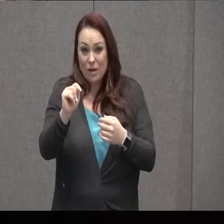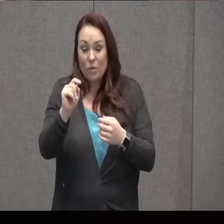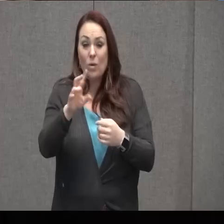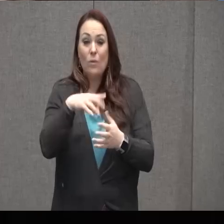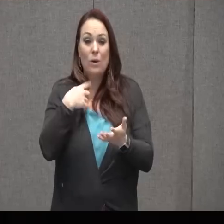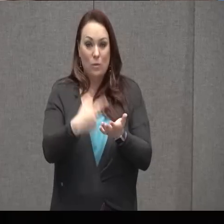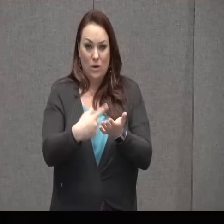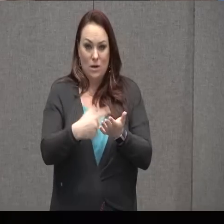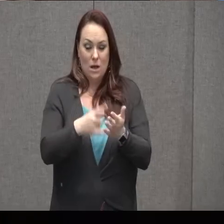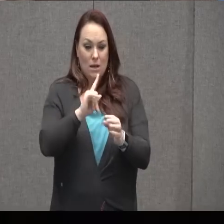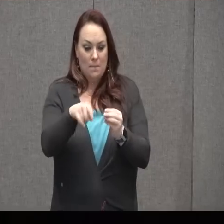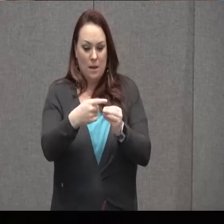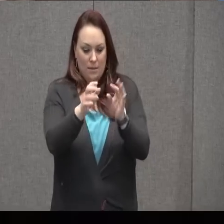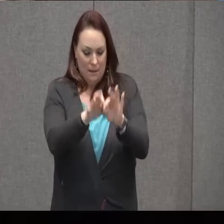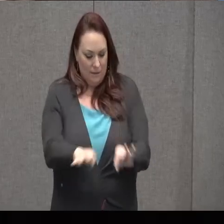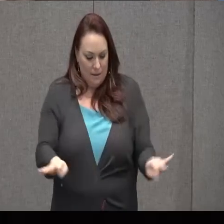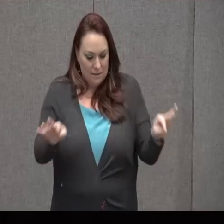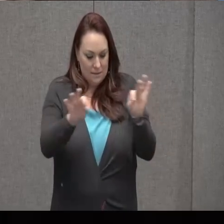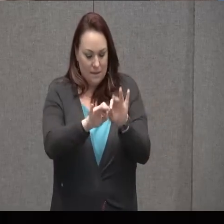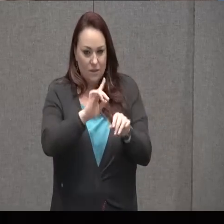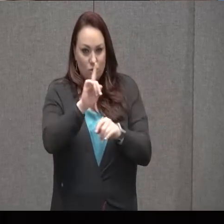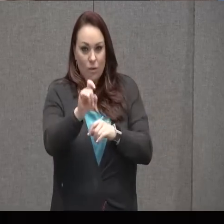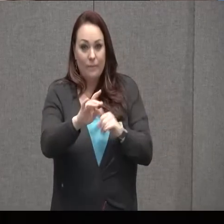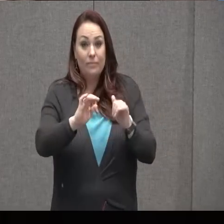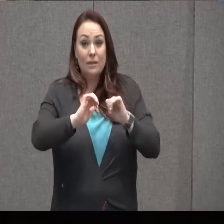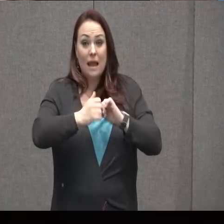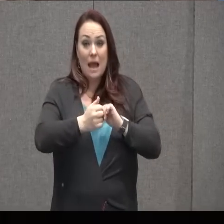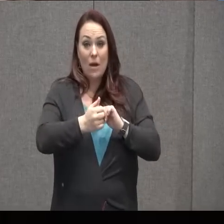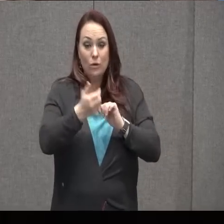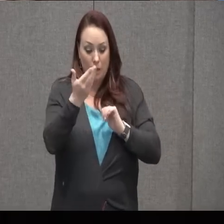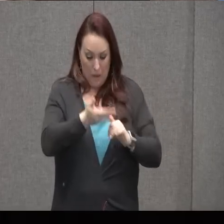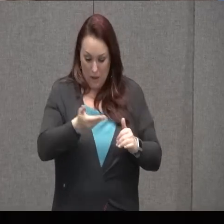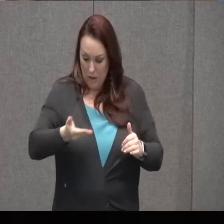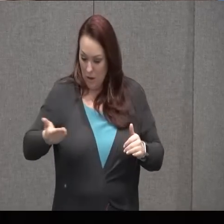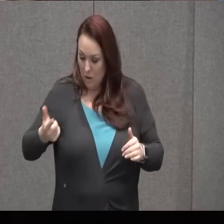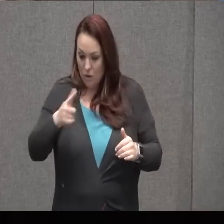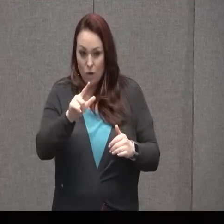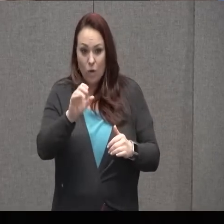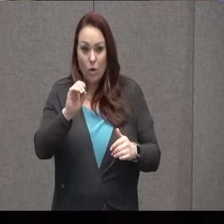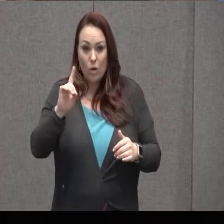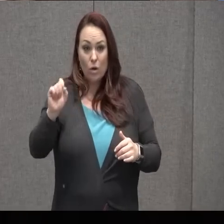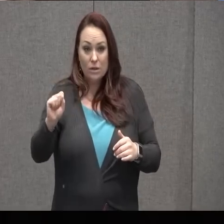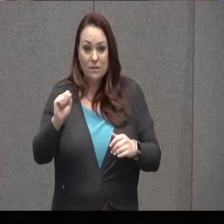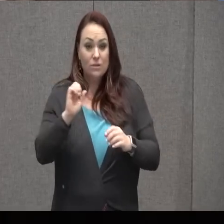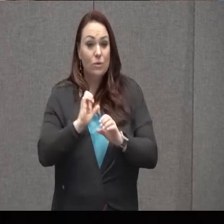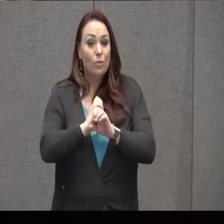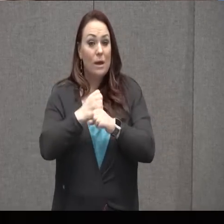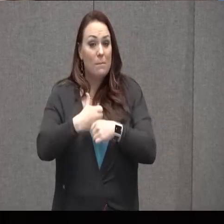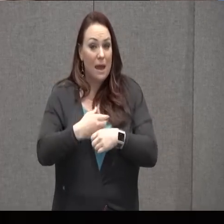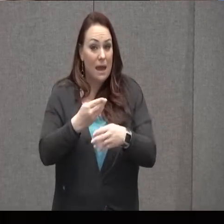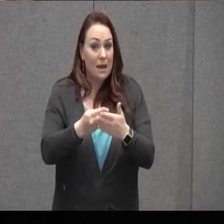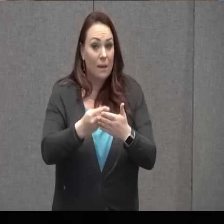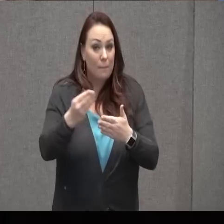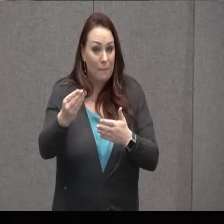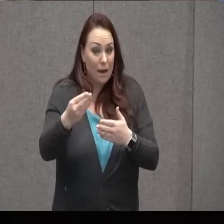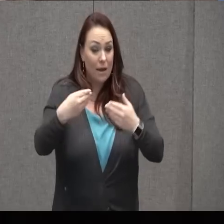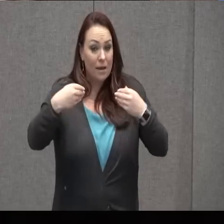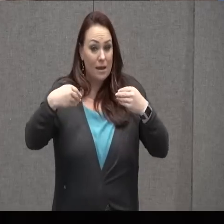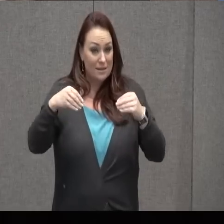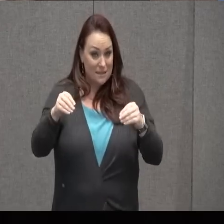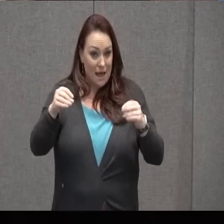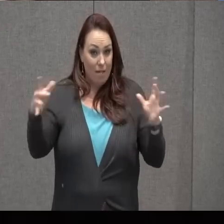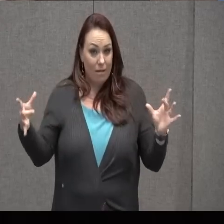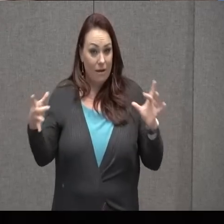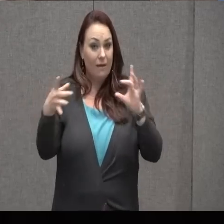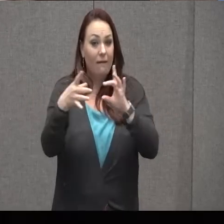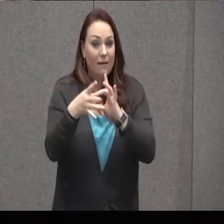essential question. How do the goods we make, buy, and sell connect us? Today, we're